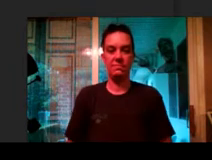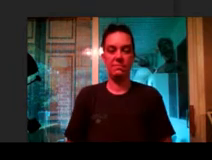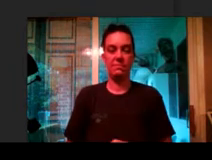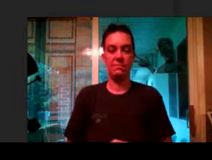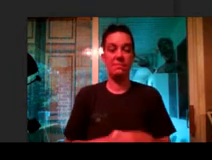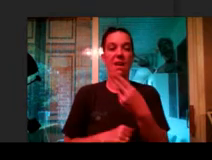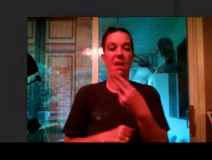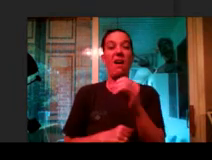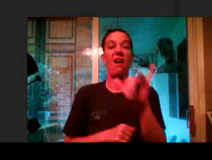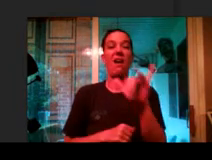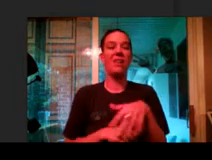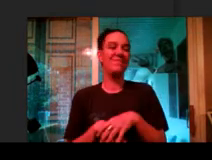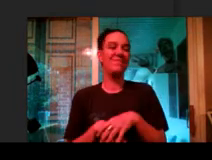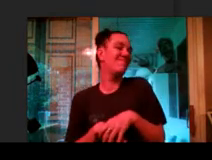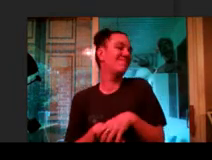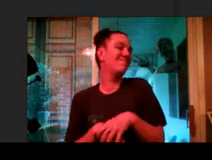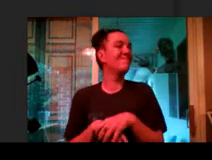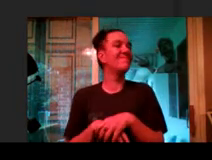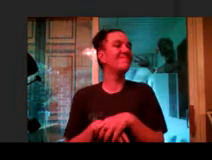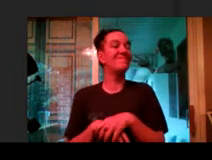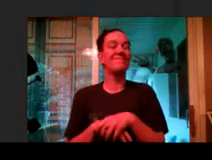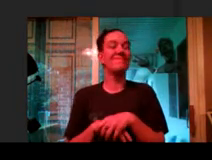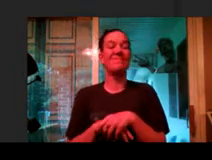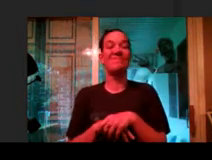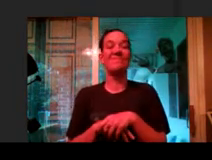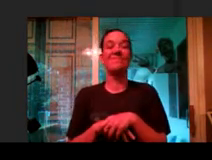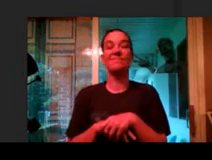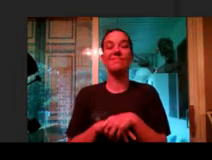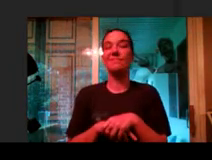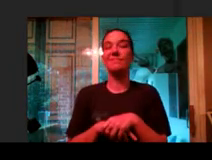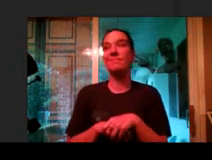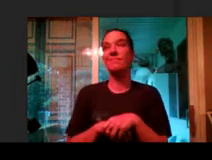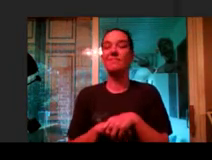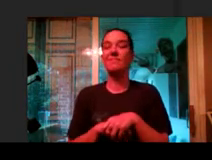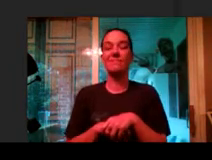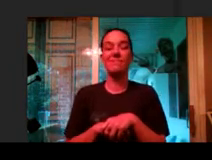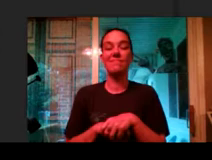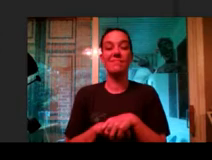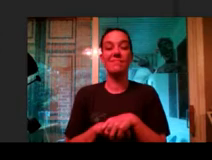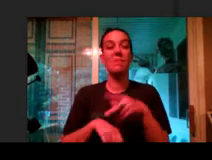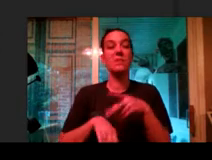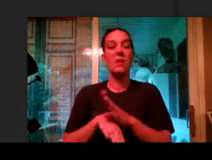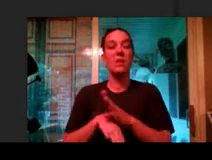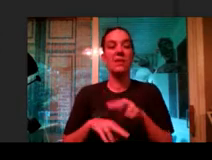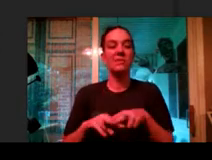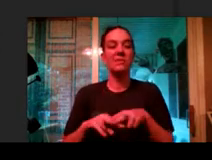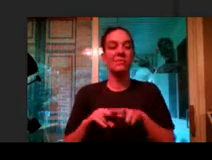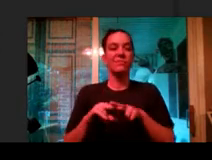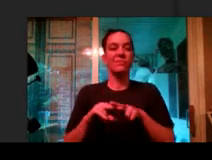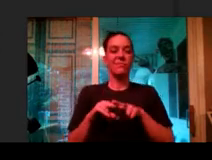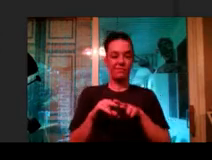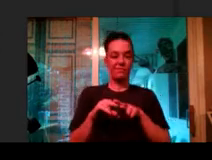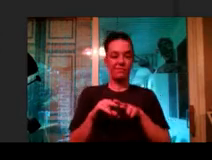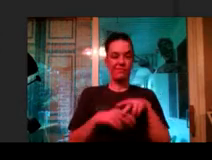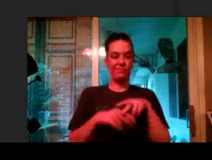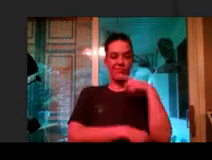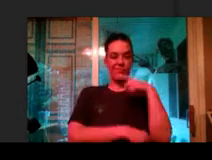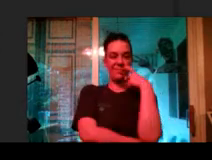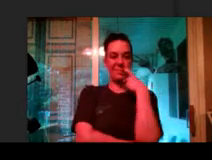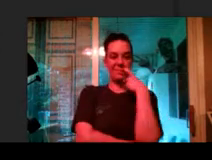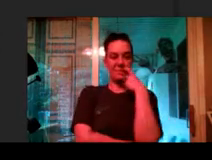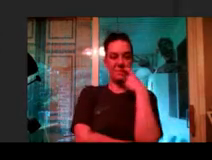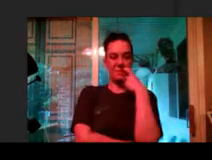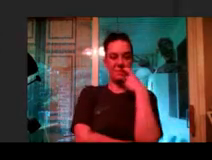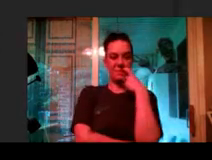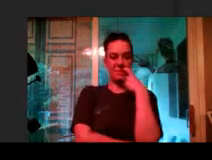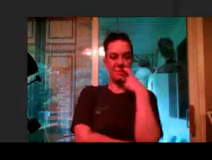Holly smirked at Josh while he made his exit. Barkin reclined. He scratched his mustache.